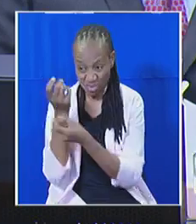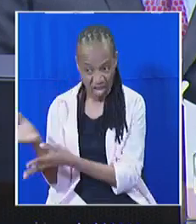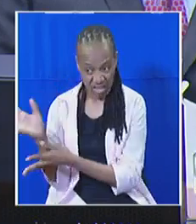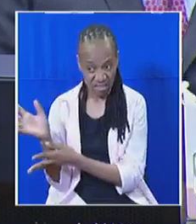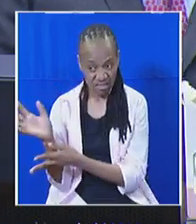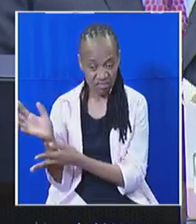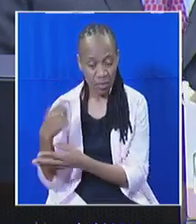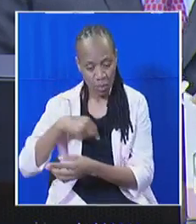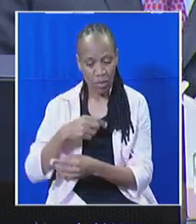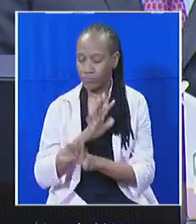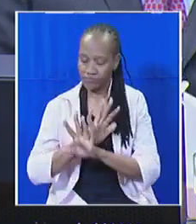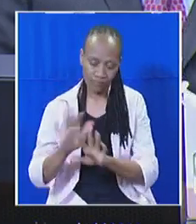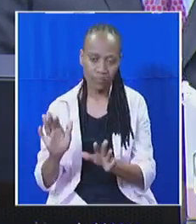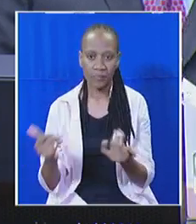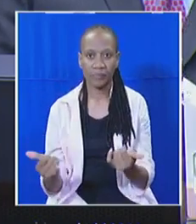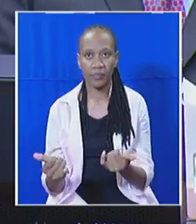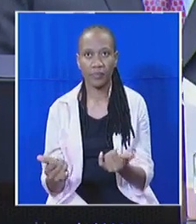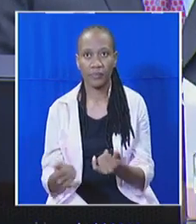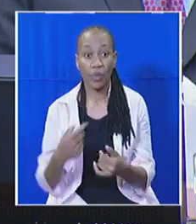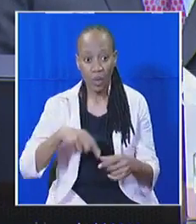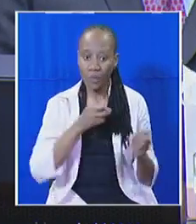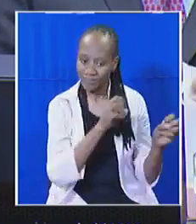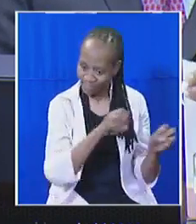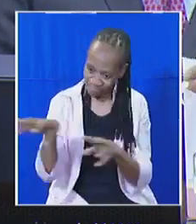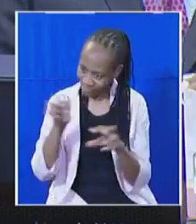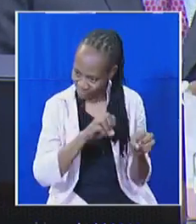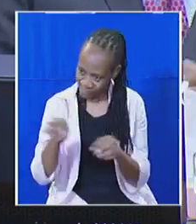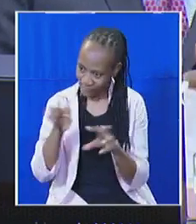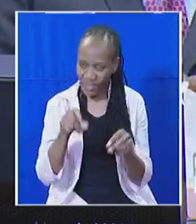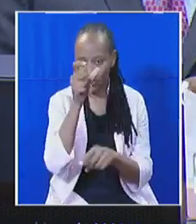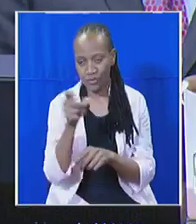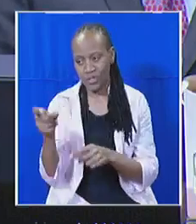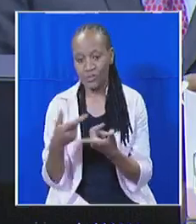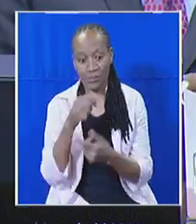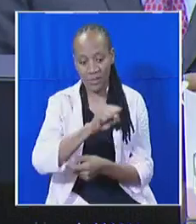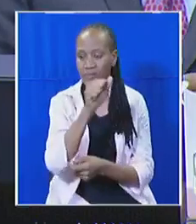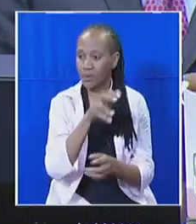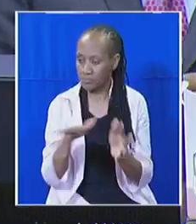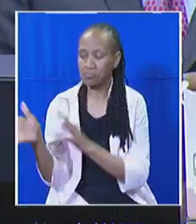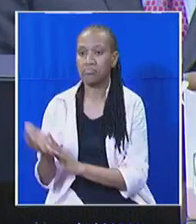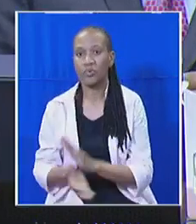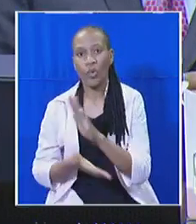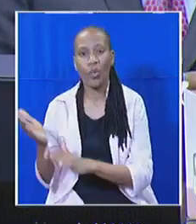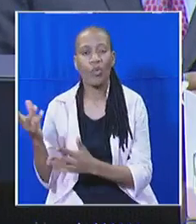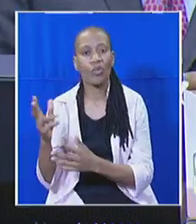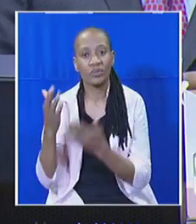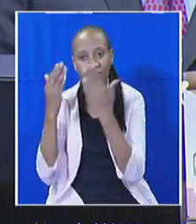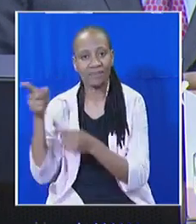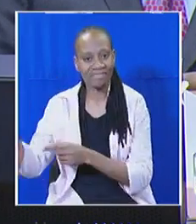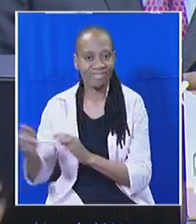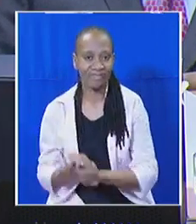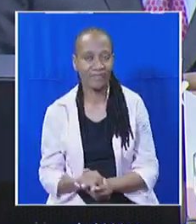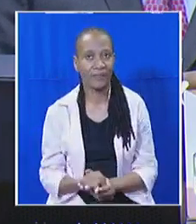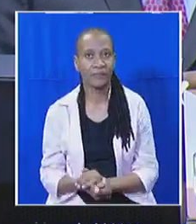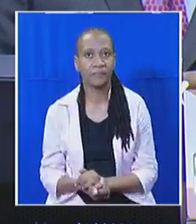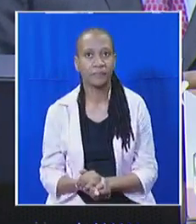they open up for our medical students, we'll send them there. And you can just show me the country will send them there. So you can't make such a